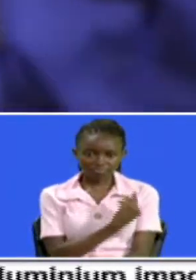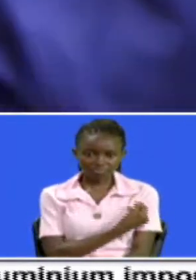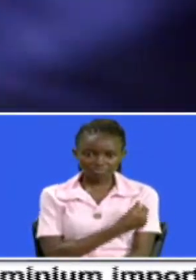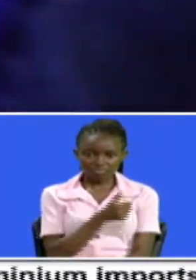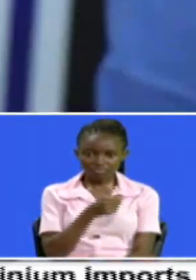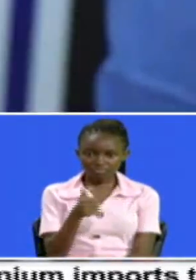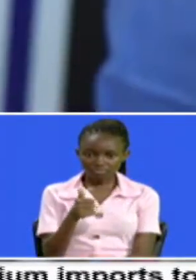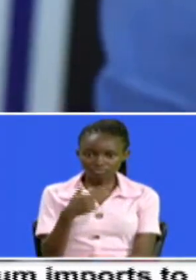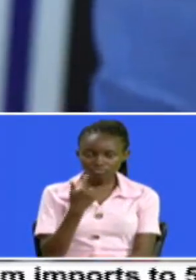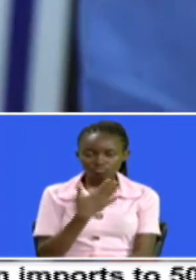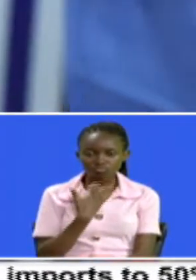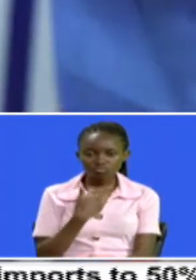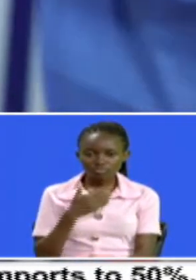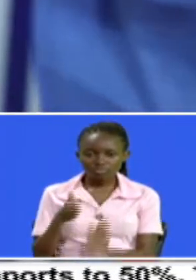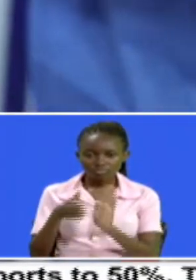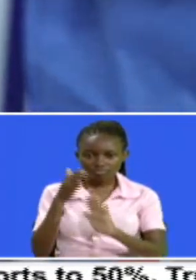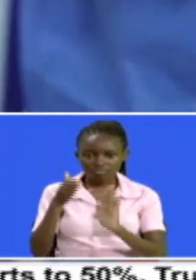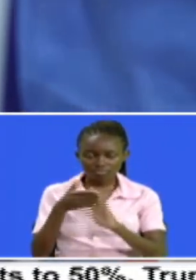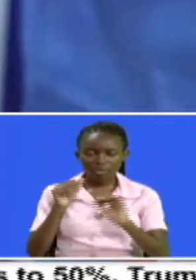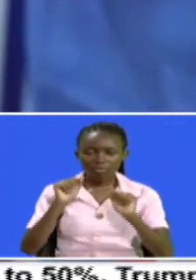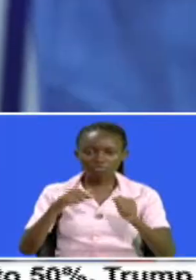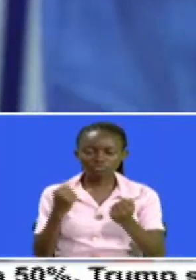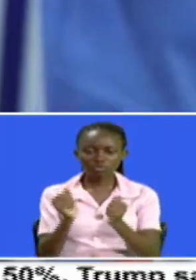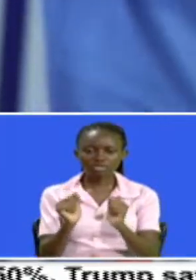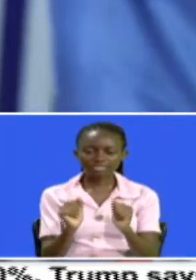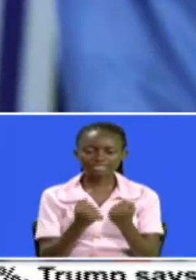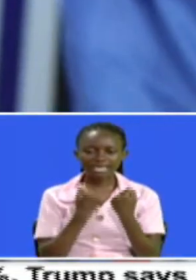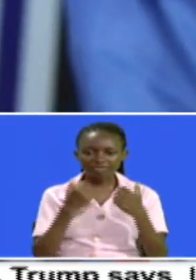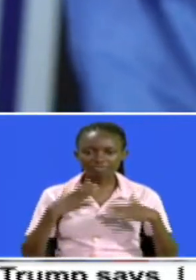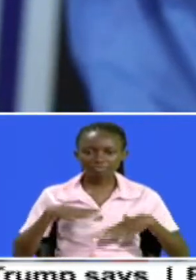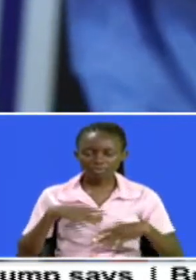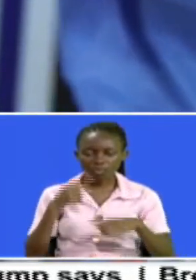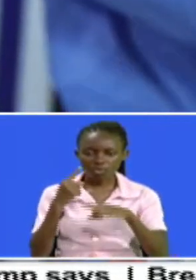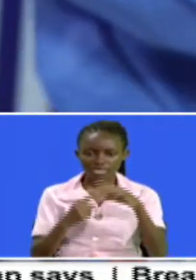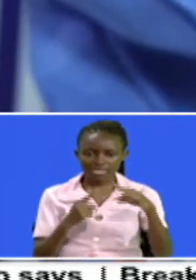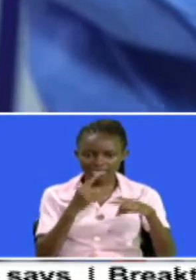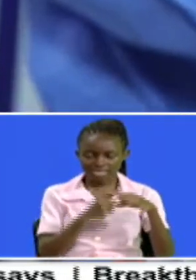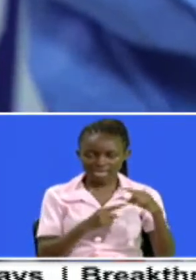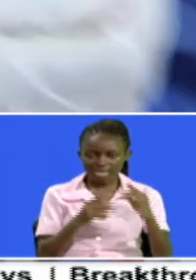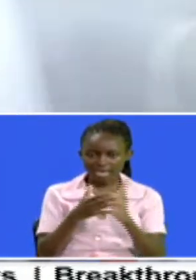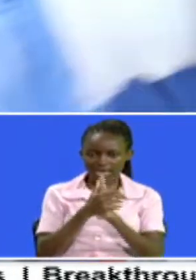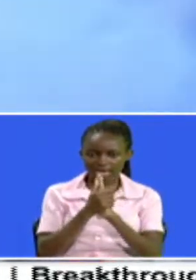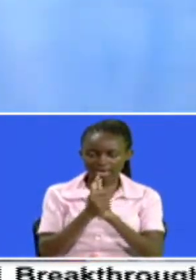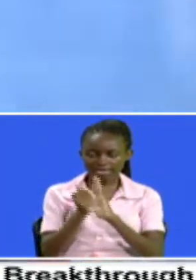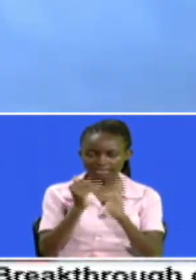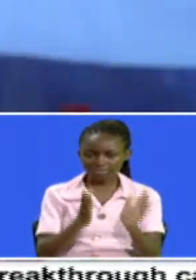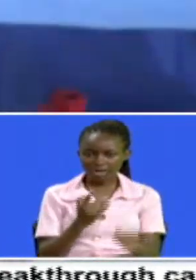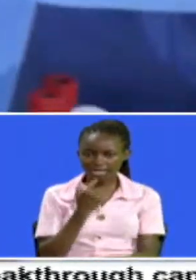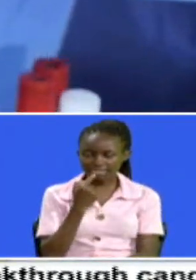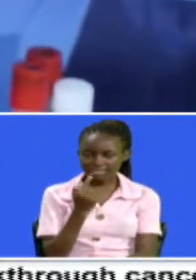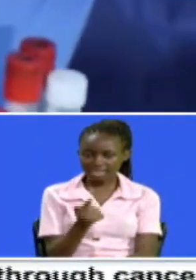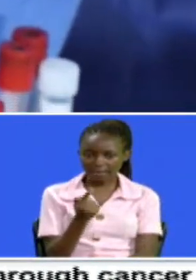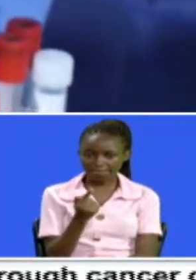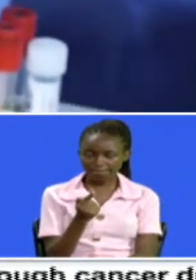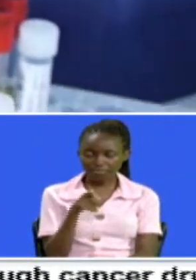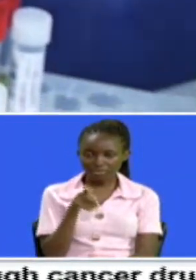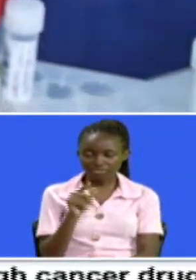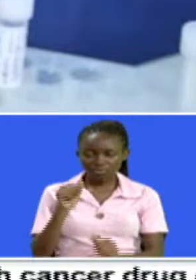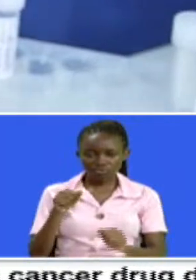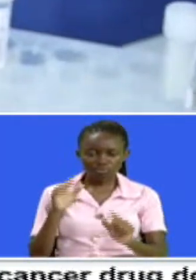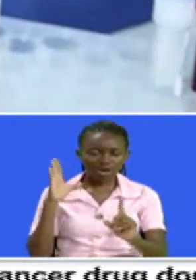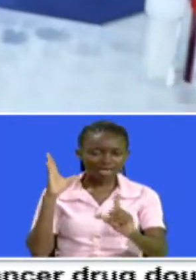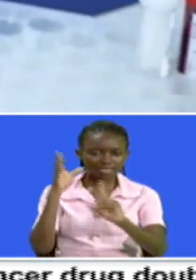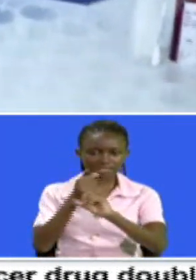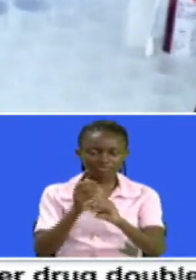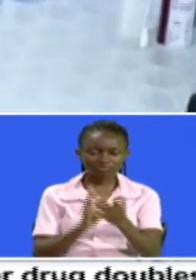those who need it could save thousands of lives annually, according to experts. This, they say, can be achieved